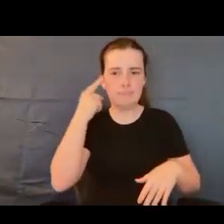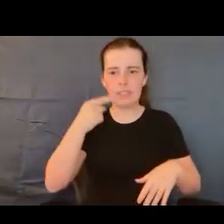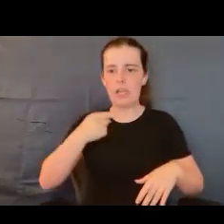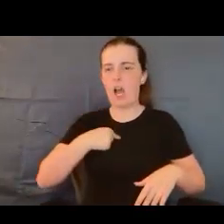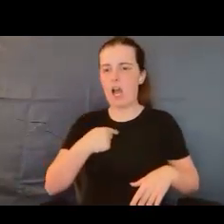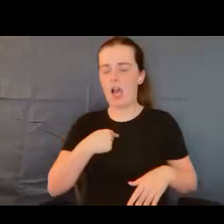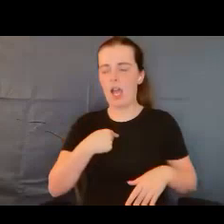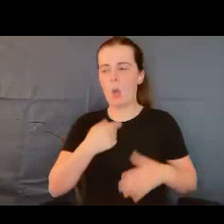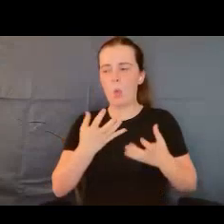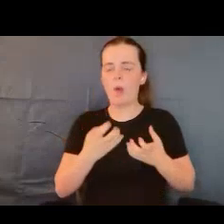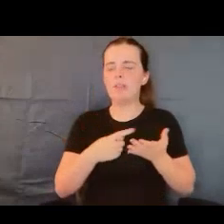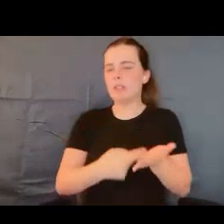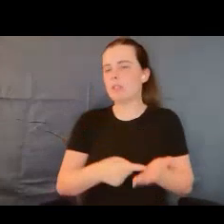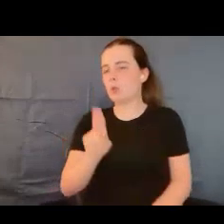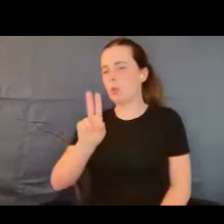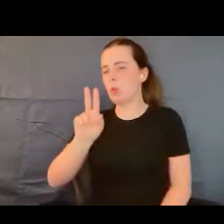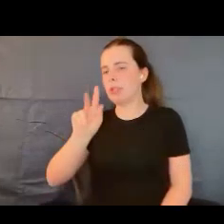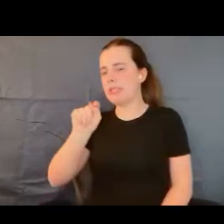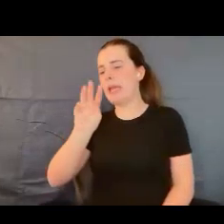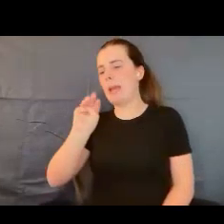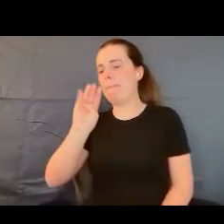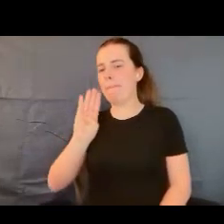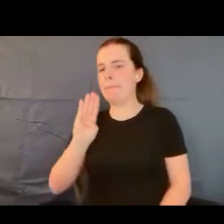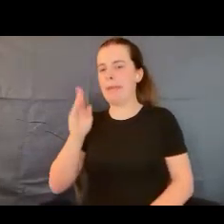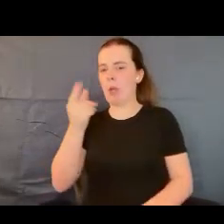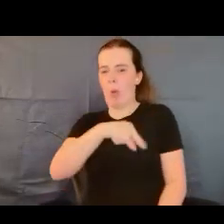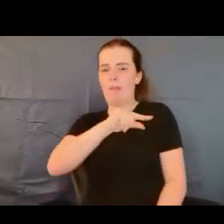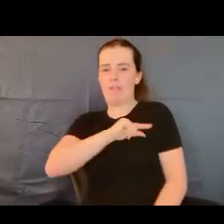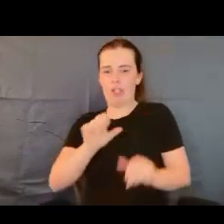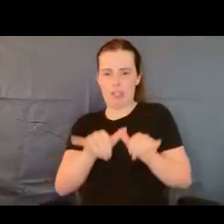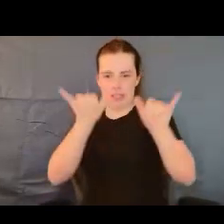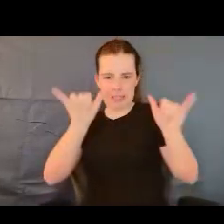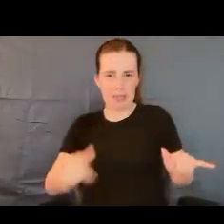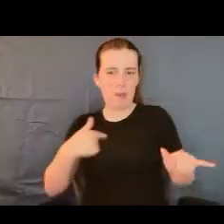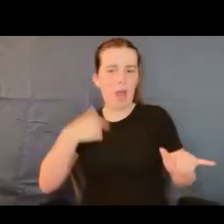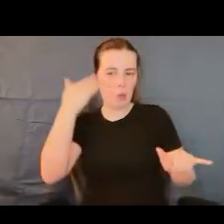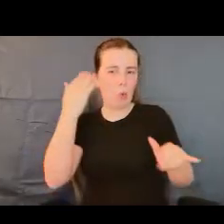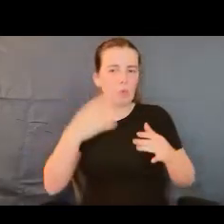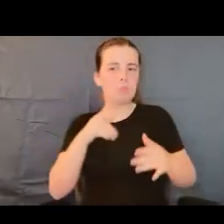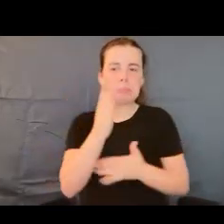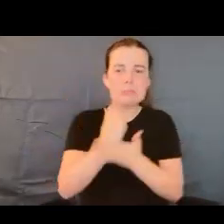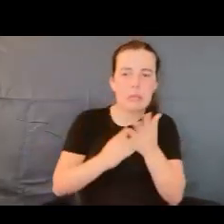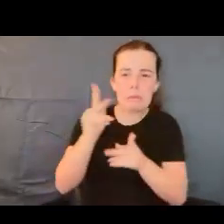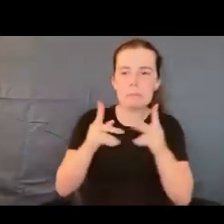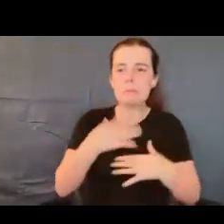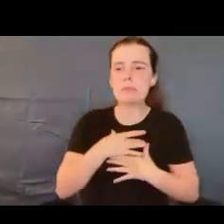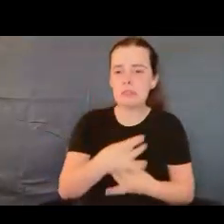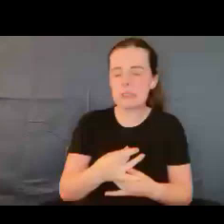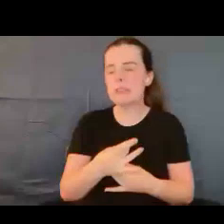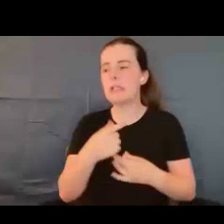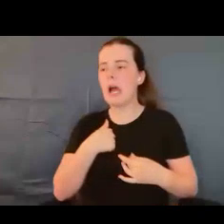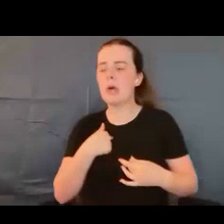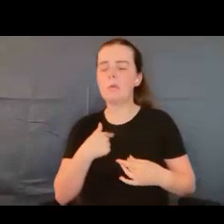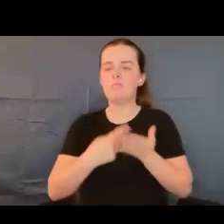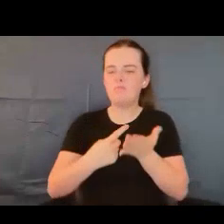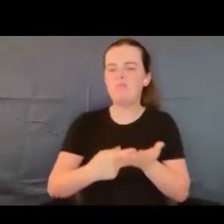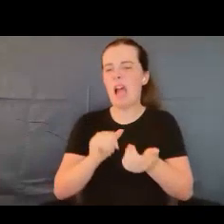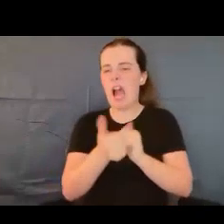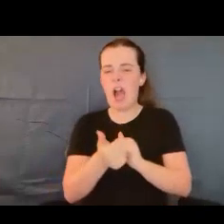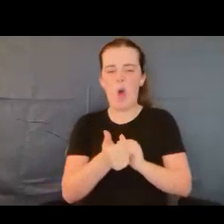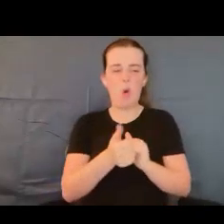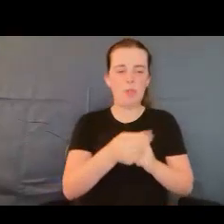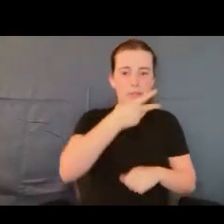I know that some people have asked some questions on that in the past, and that was raised as a topic of interest. So I'll talk a little bit about that and how Speedgoat fits into that to get